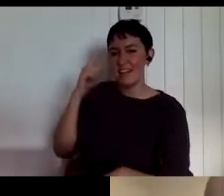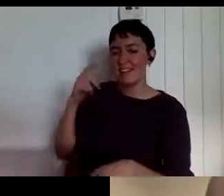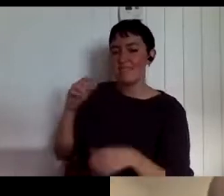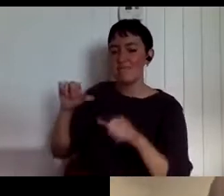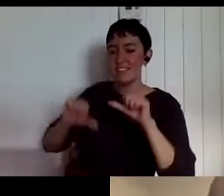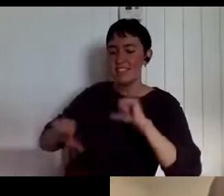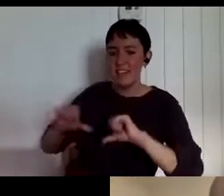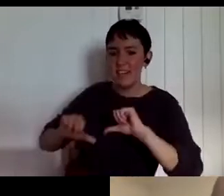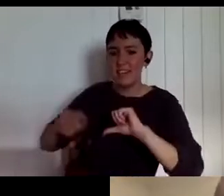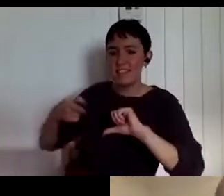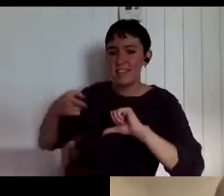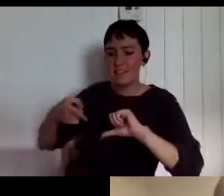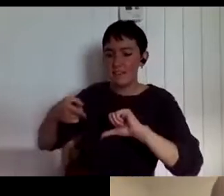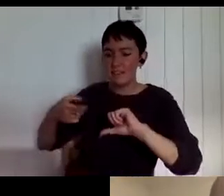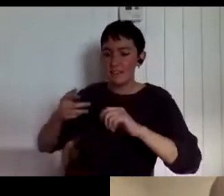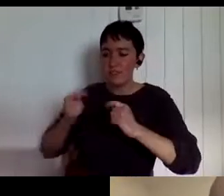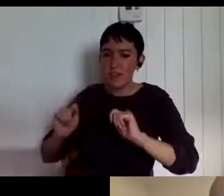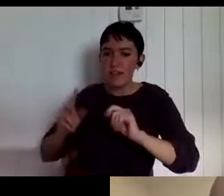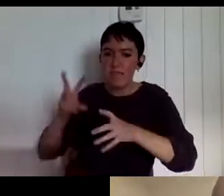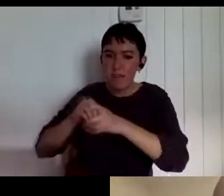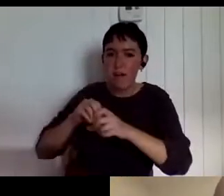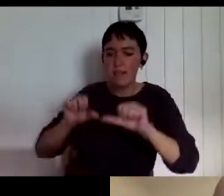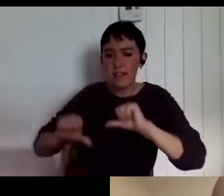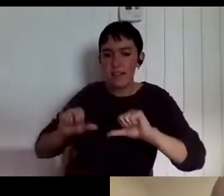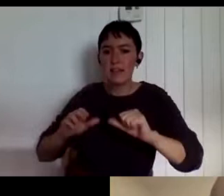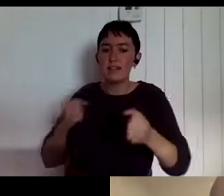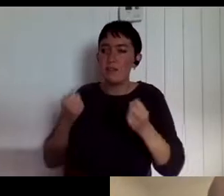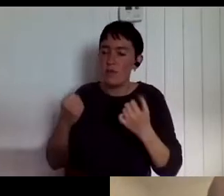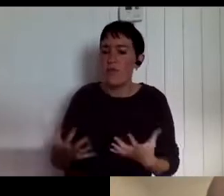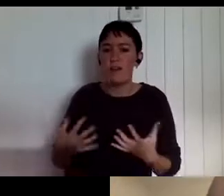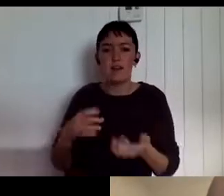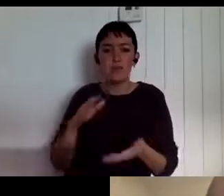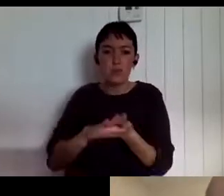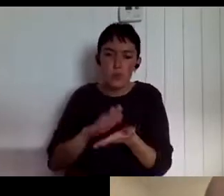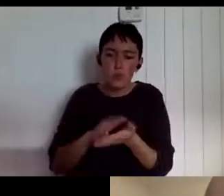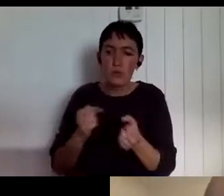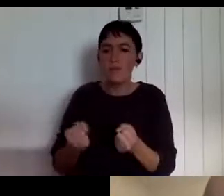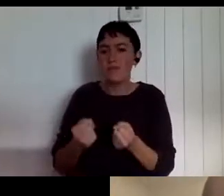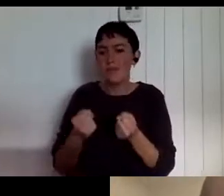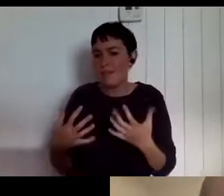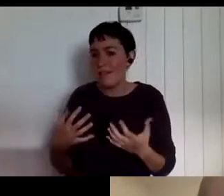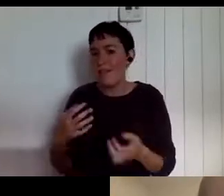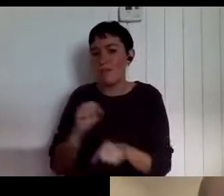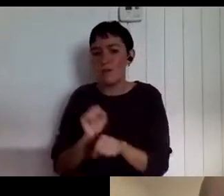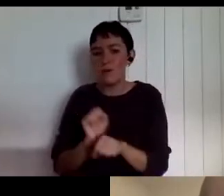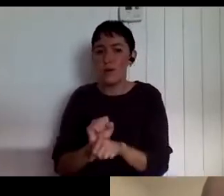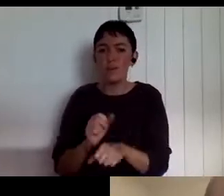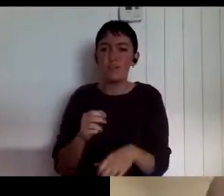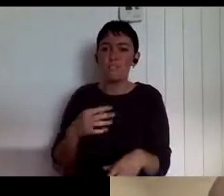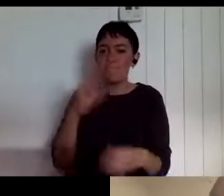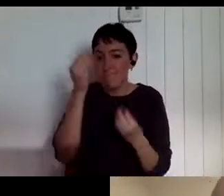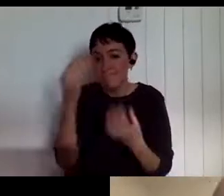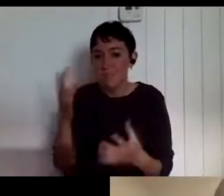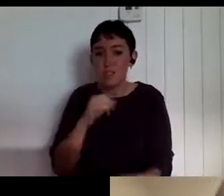difficult. You know, lots of schooling, lots of long, hard work. And, you know, I'd want you to know is that you don't have to go through it alone.